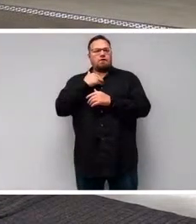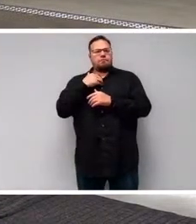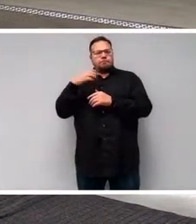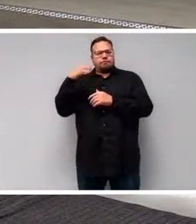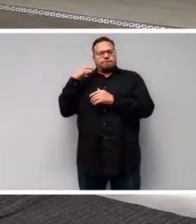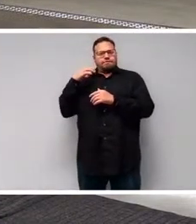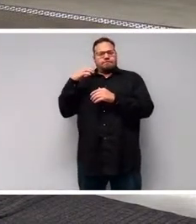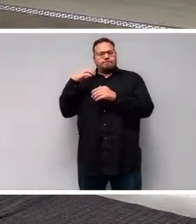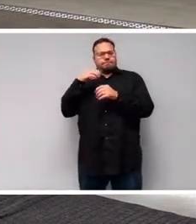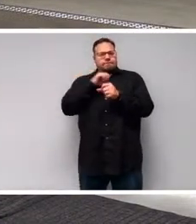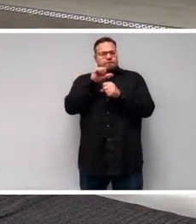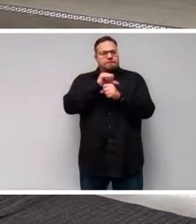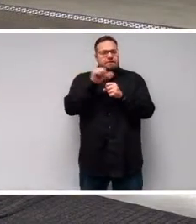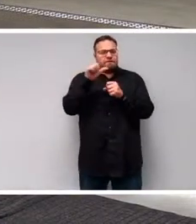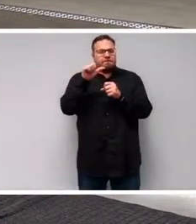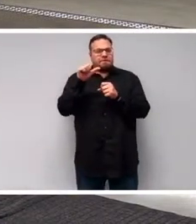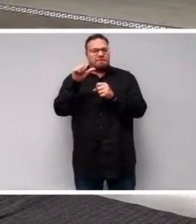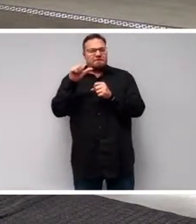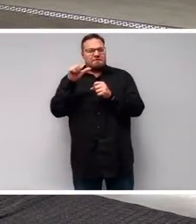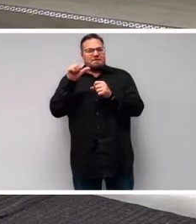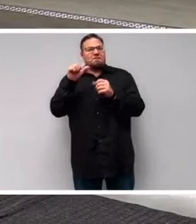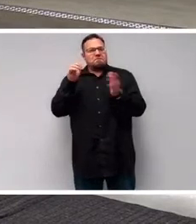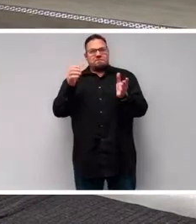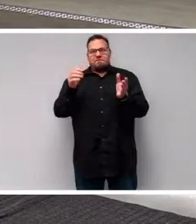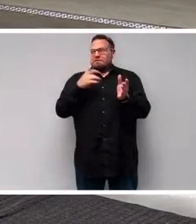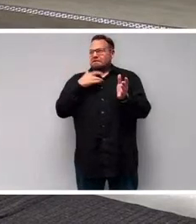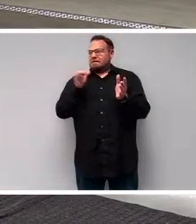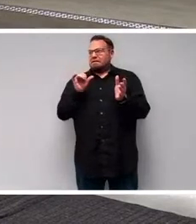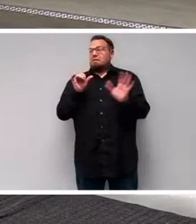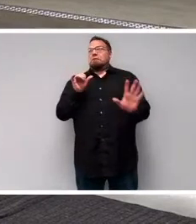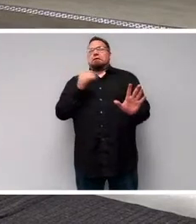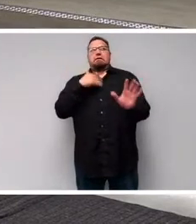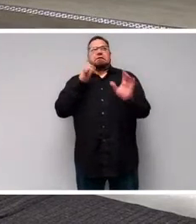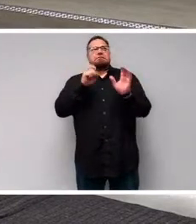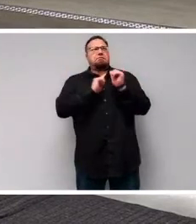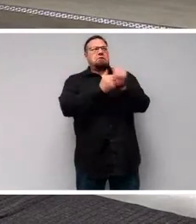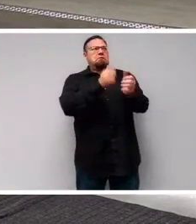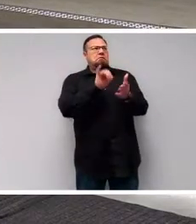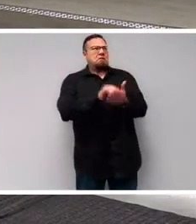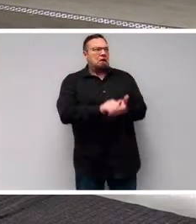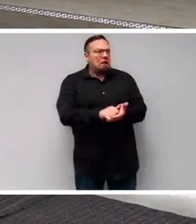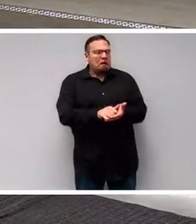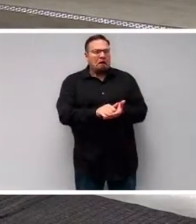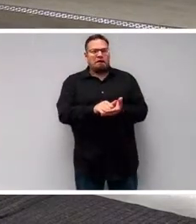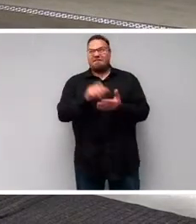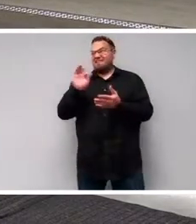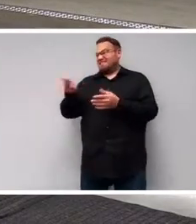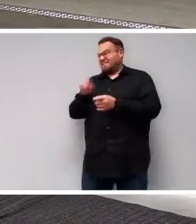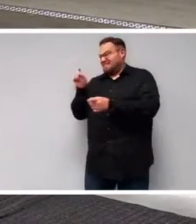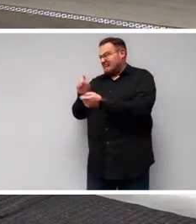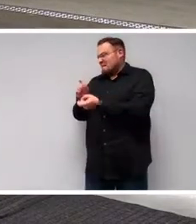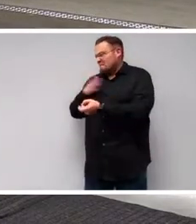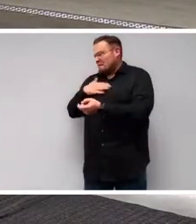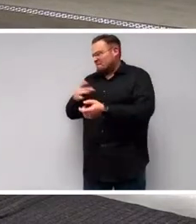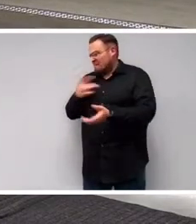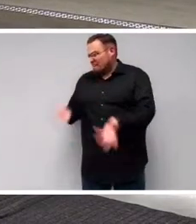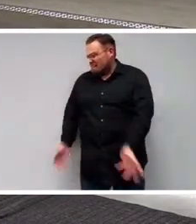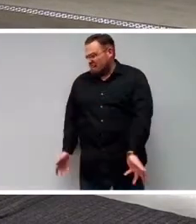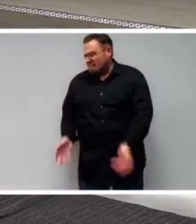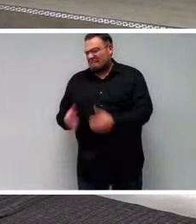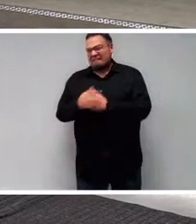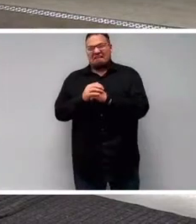who is probably feeling like, wow, do I have to follow that? That's exactly what I'm feeling. Uh-huh. Yeah. That is a tough act to